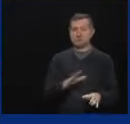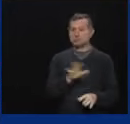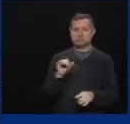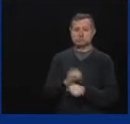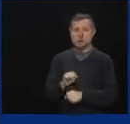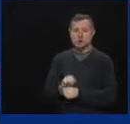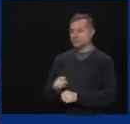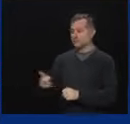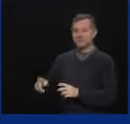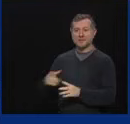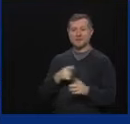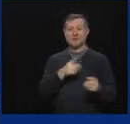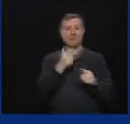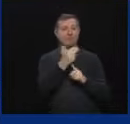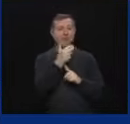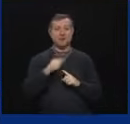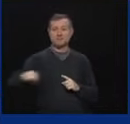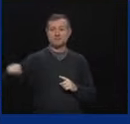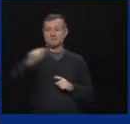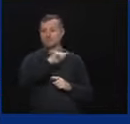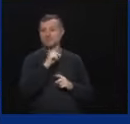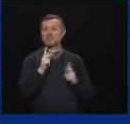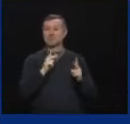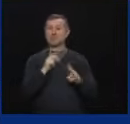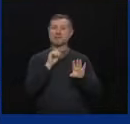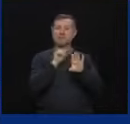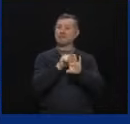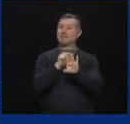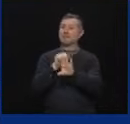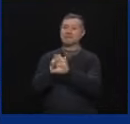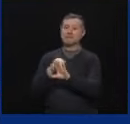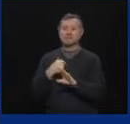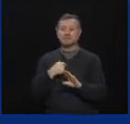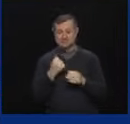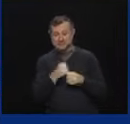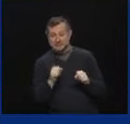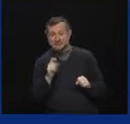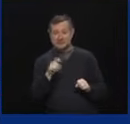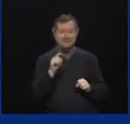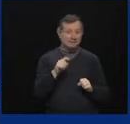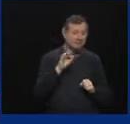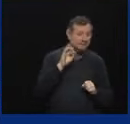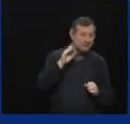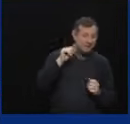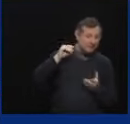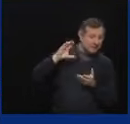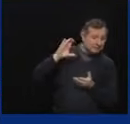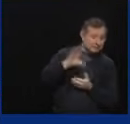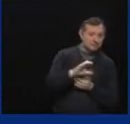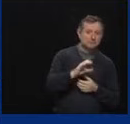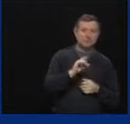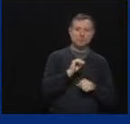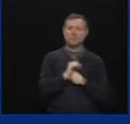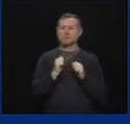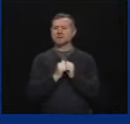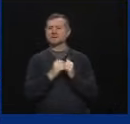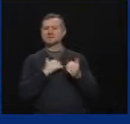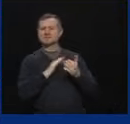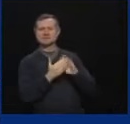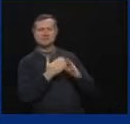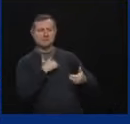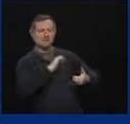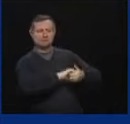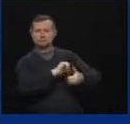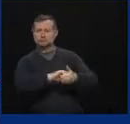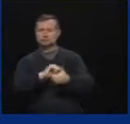we had people going door to door to see if people were safe and if they needed FEMA money. And I worked with the city on this. I said, while we're sending people out to talk